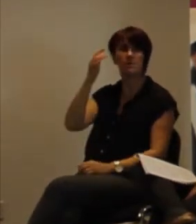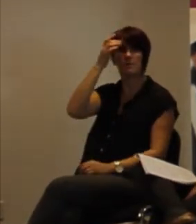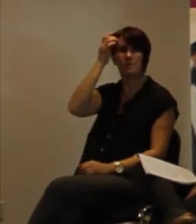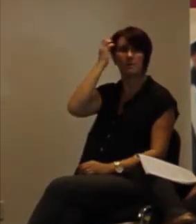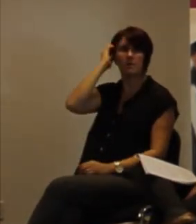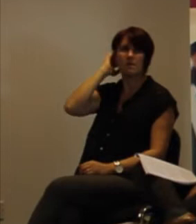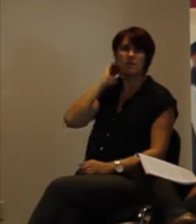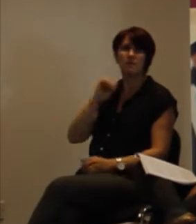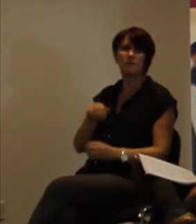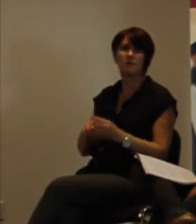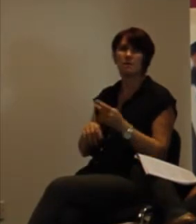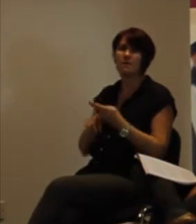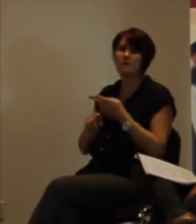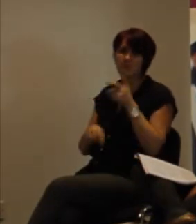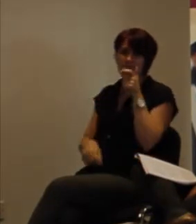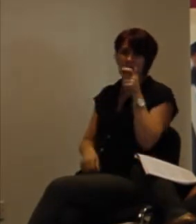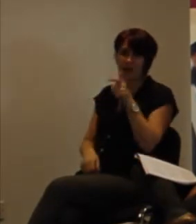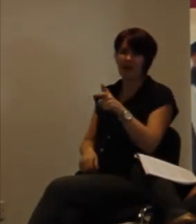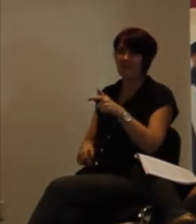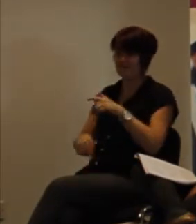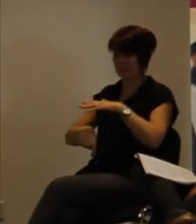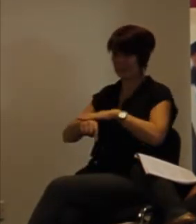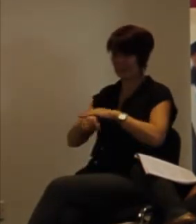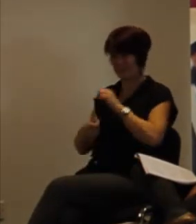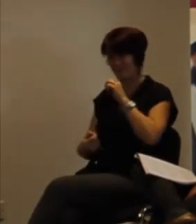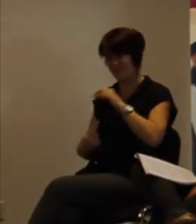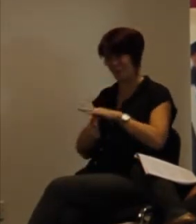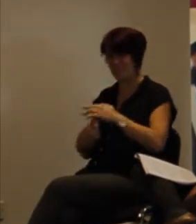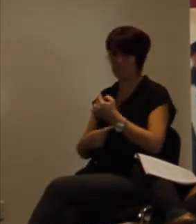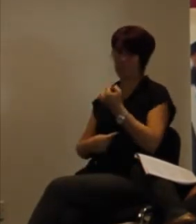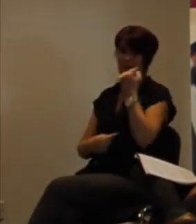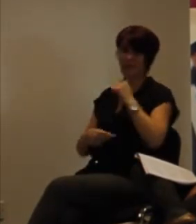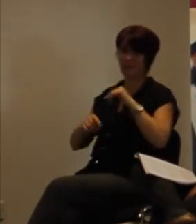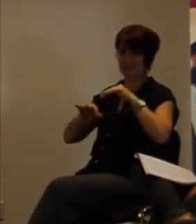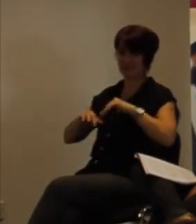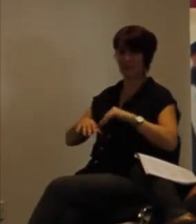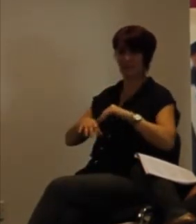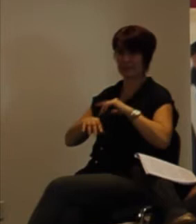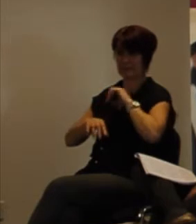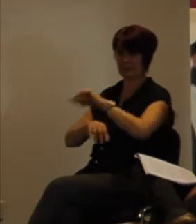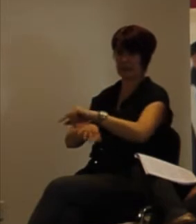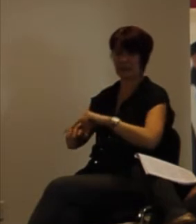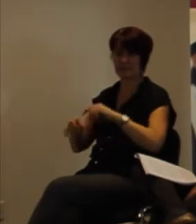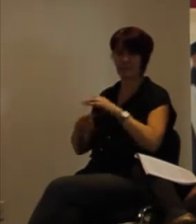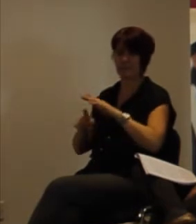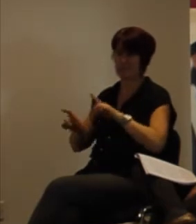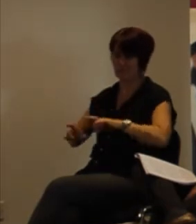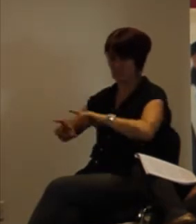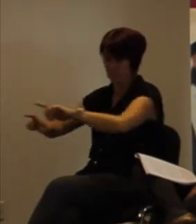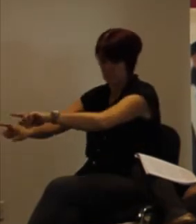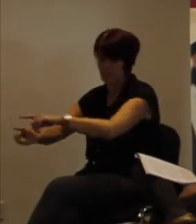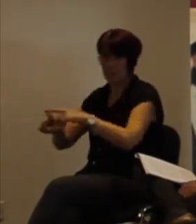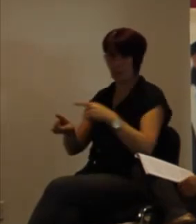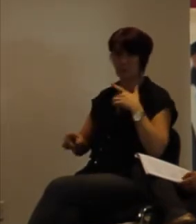we must be careful in situations where timing is crucial, or we could possibly invalidate criteria. Not sure where that might be, but